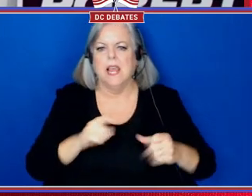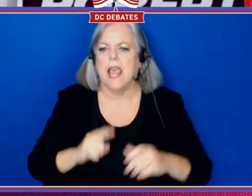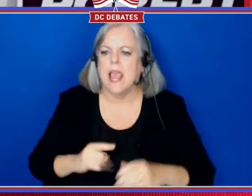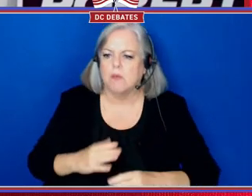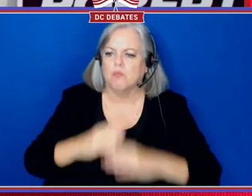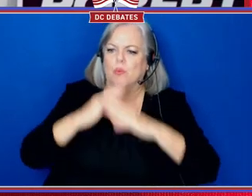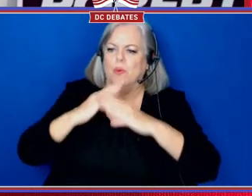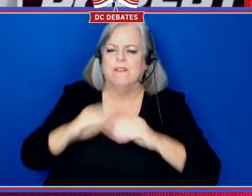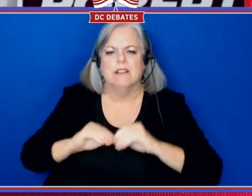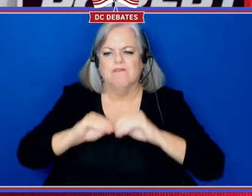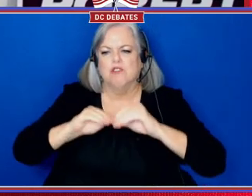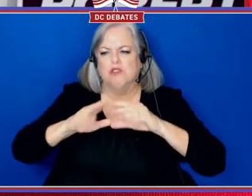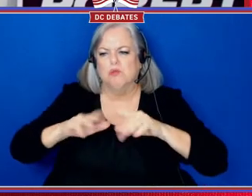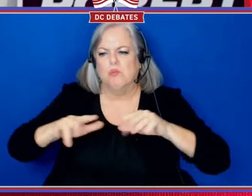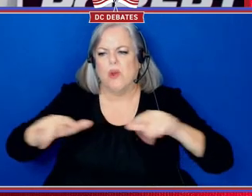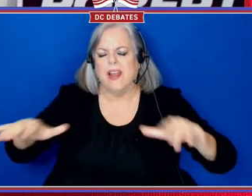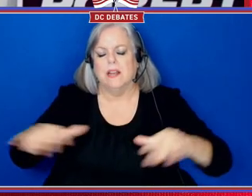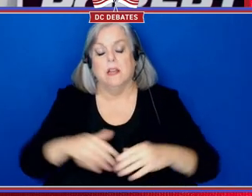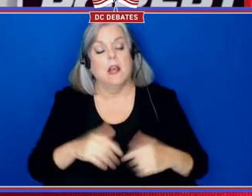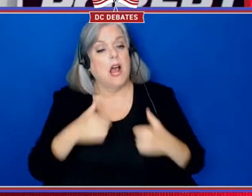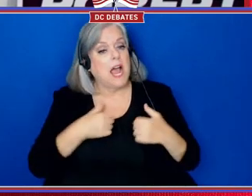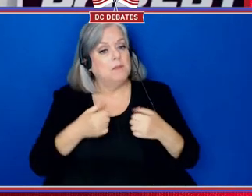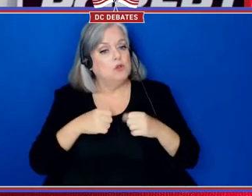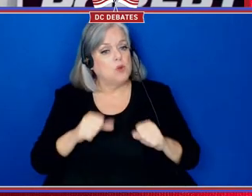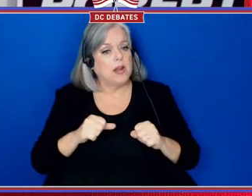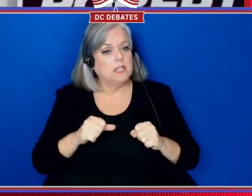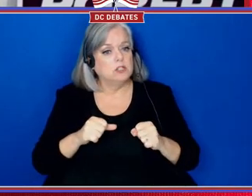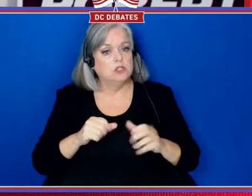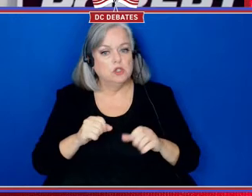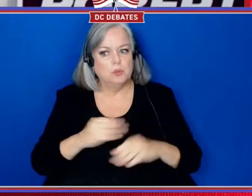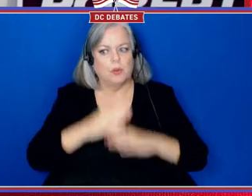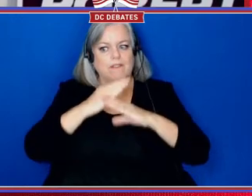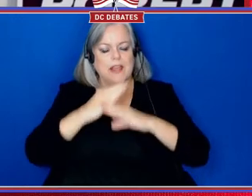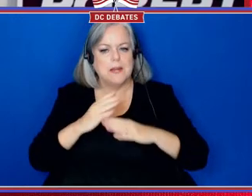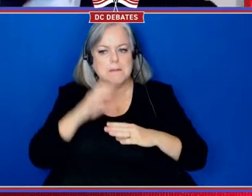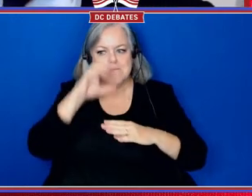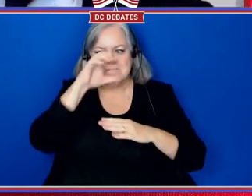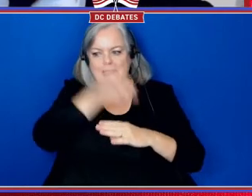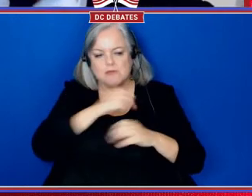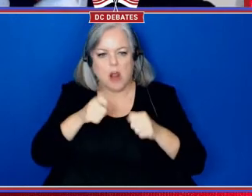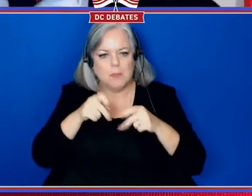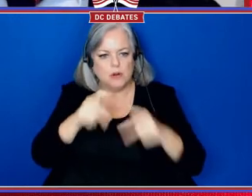So what I was trying to do was prevent missed opportunities that we saw under this administration.